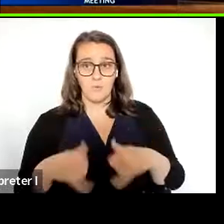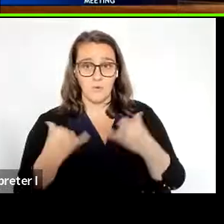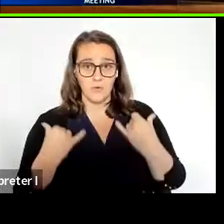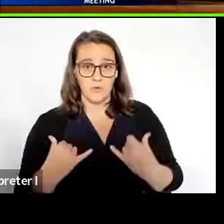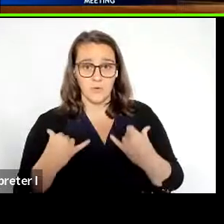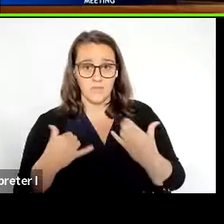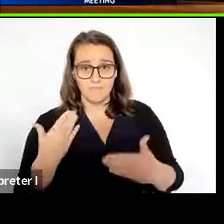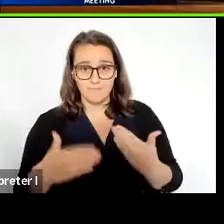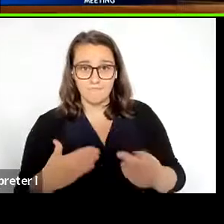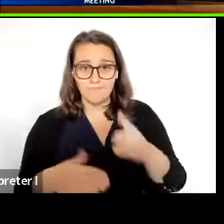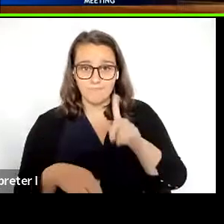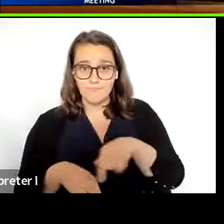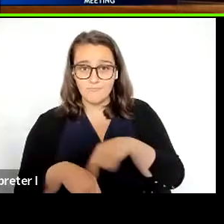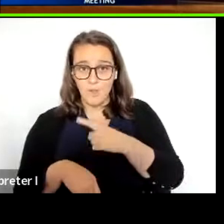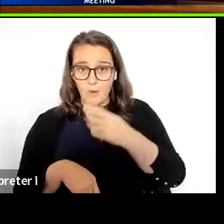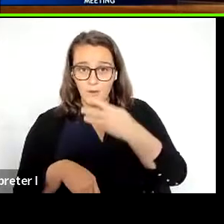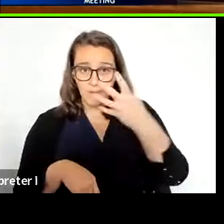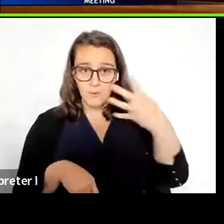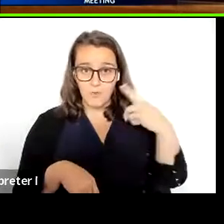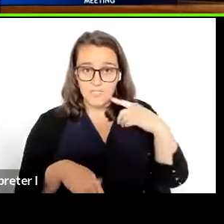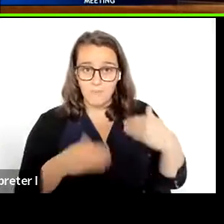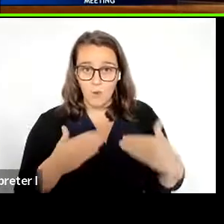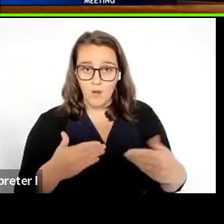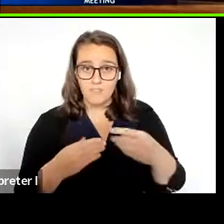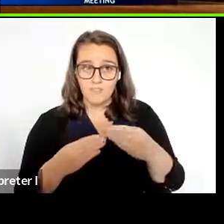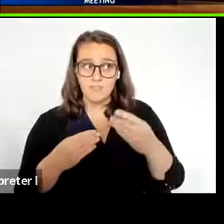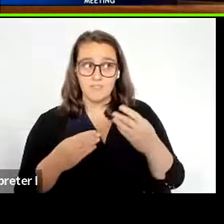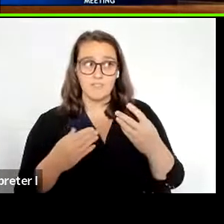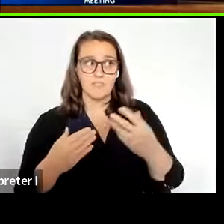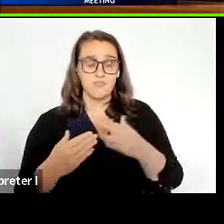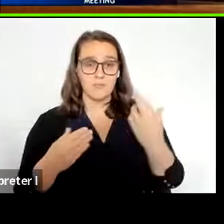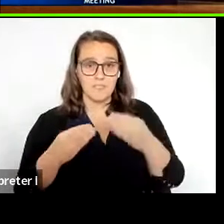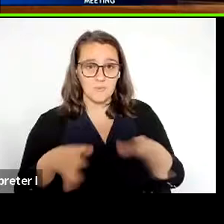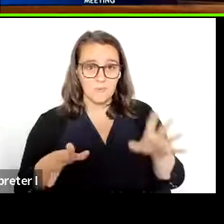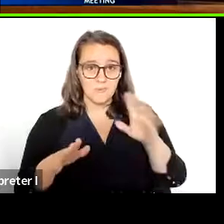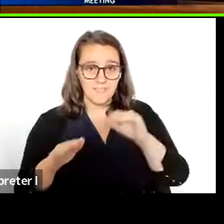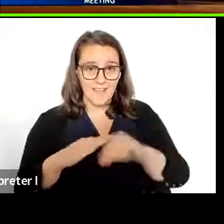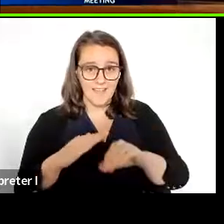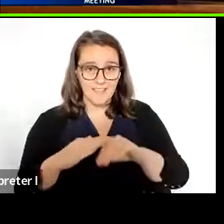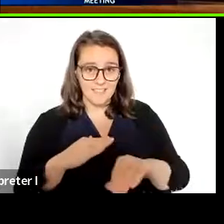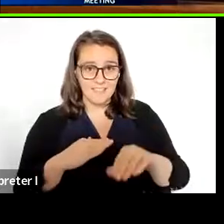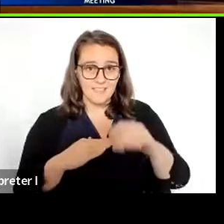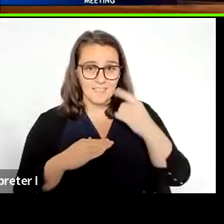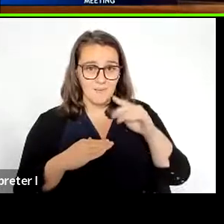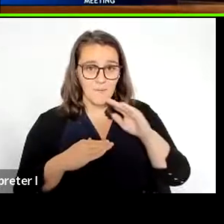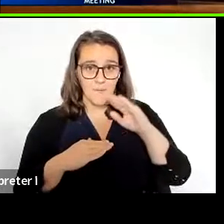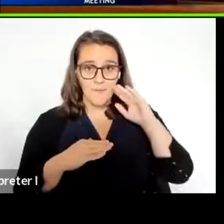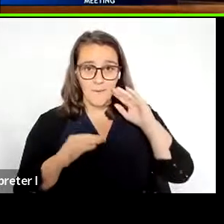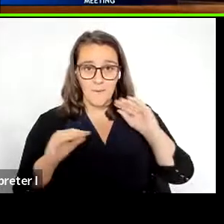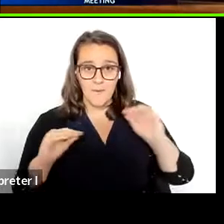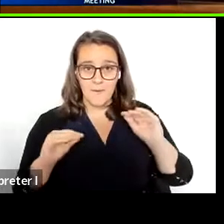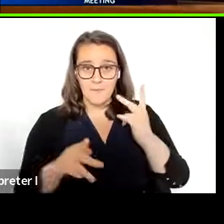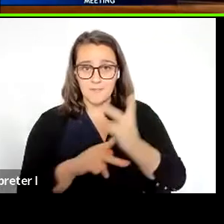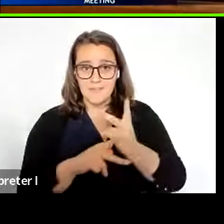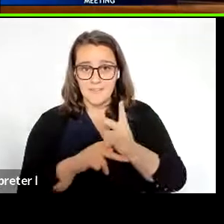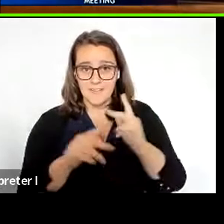through long and cumbersome immigration process, risk losing access to our homeless care system because of the broad